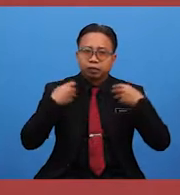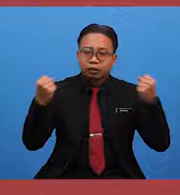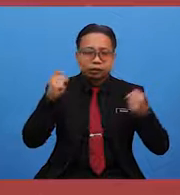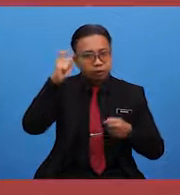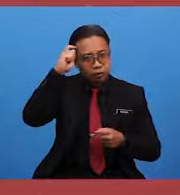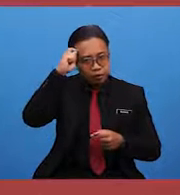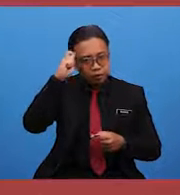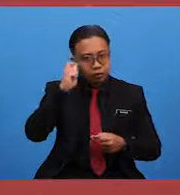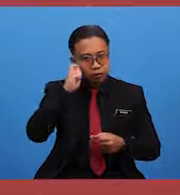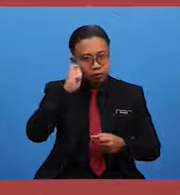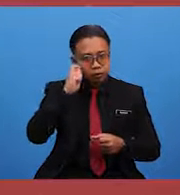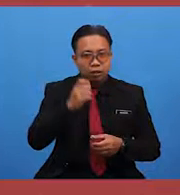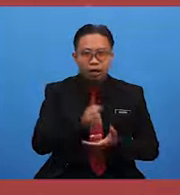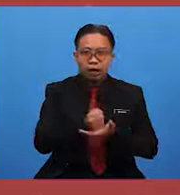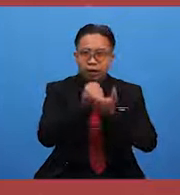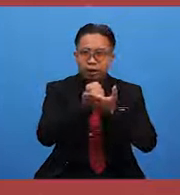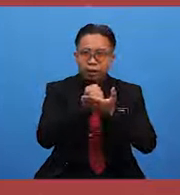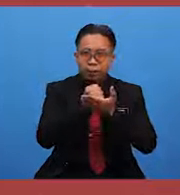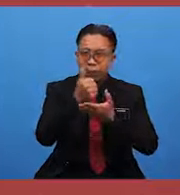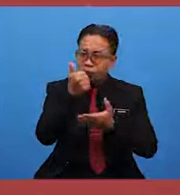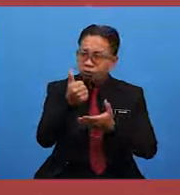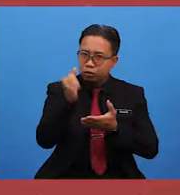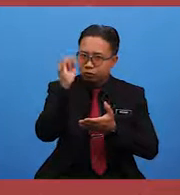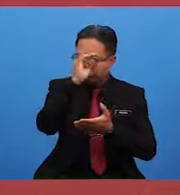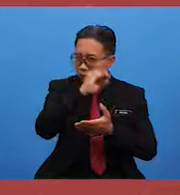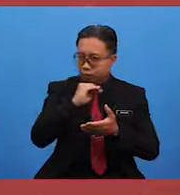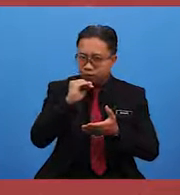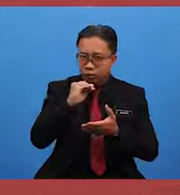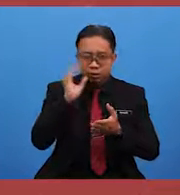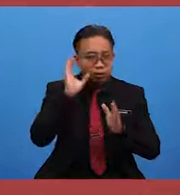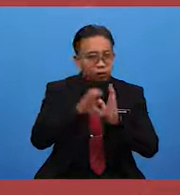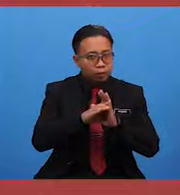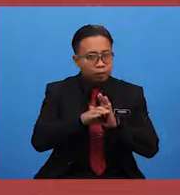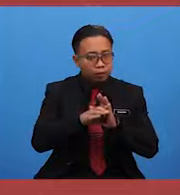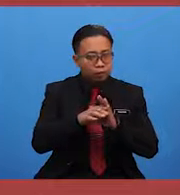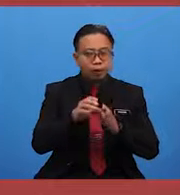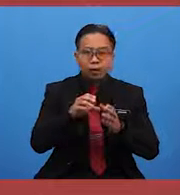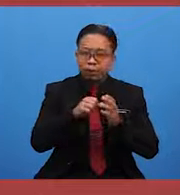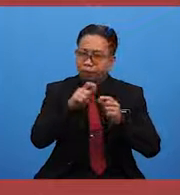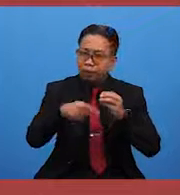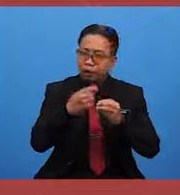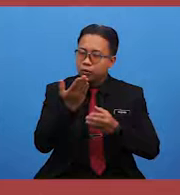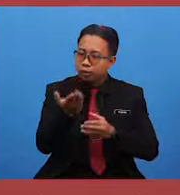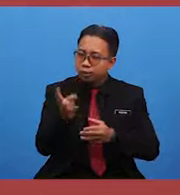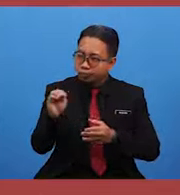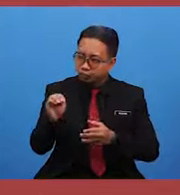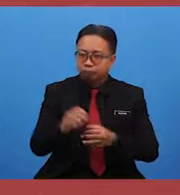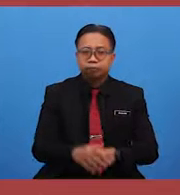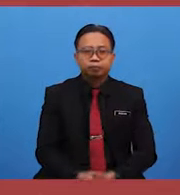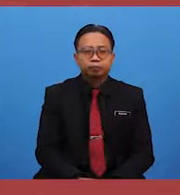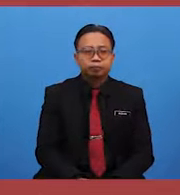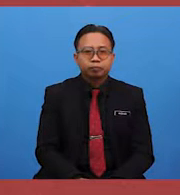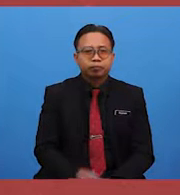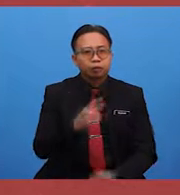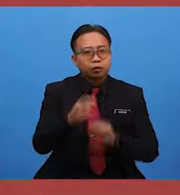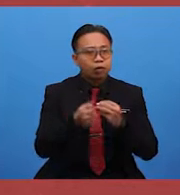teenagers usually have a positive image about themselves, too, and they are usually happier, too.